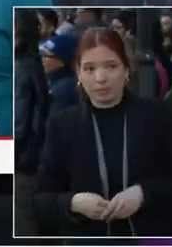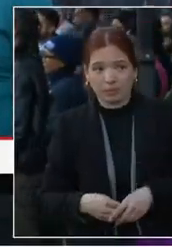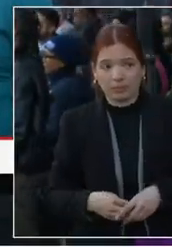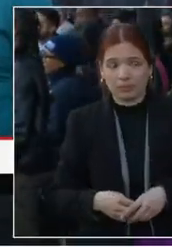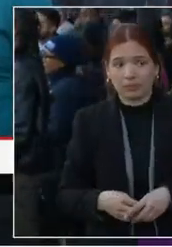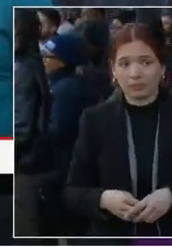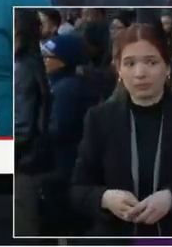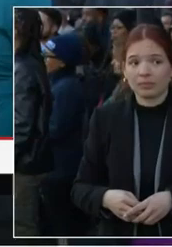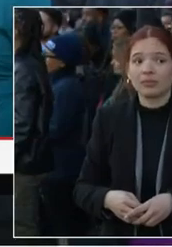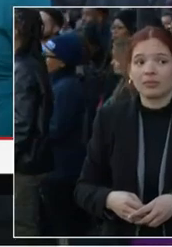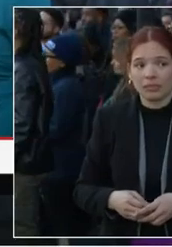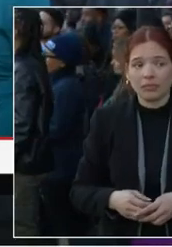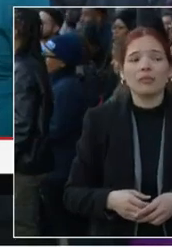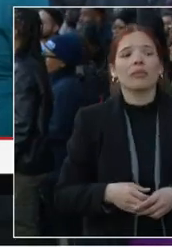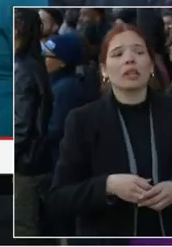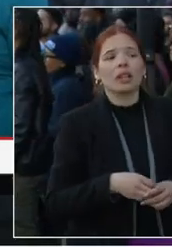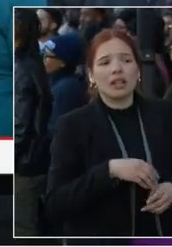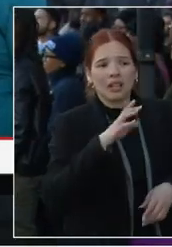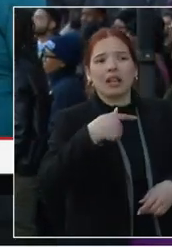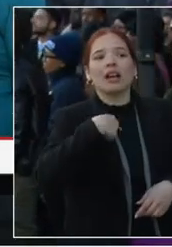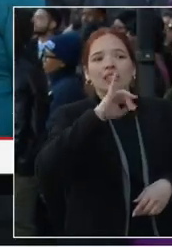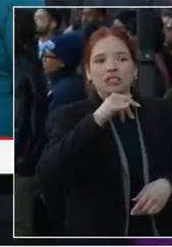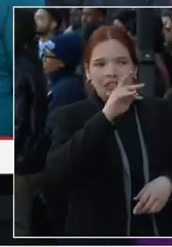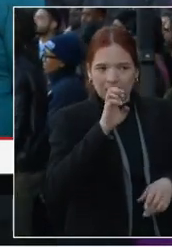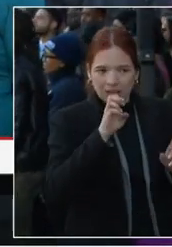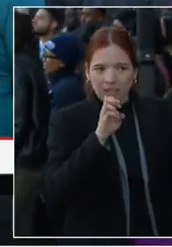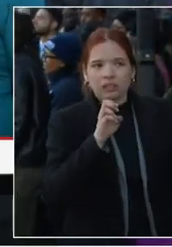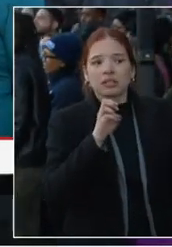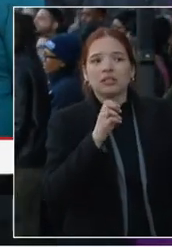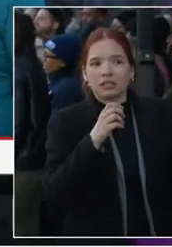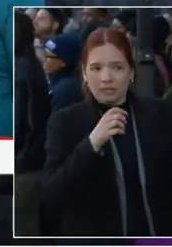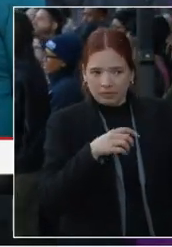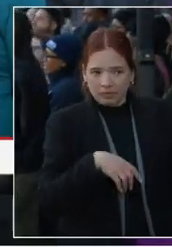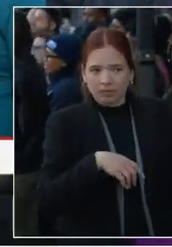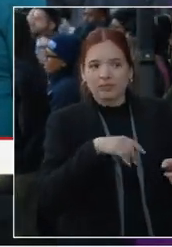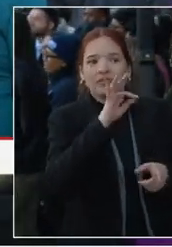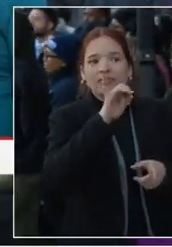Hi, my name is Jade, and I go to the field school. Hi, Jade.